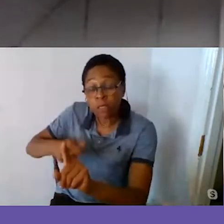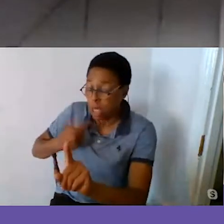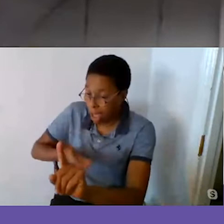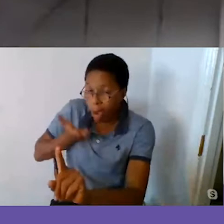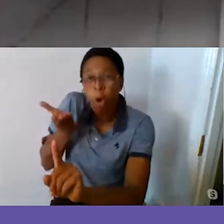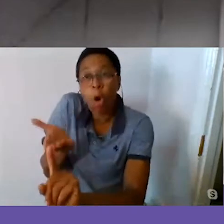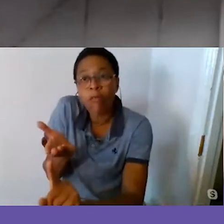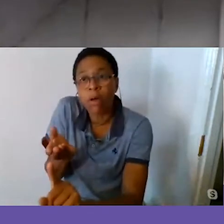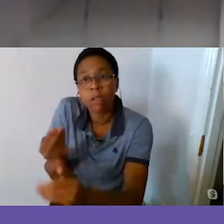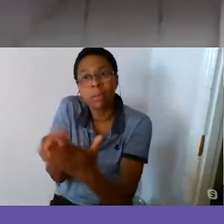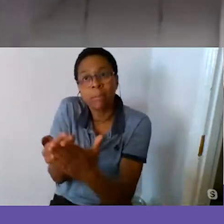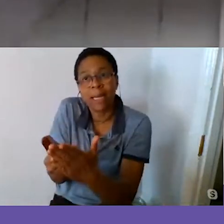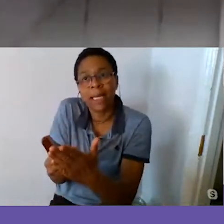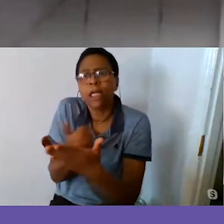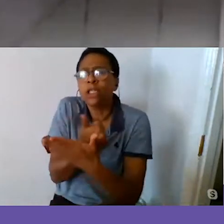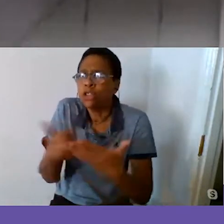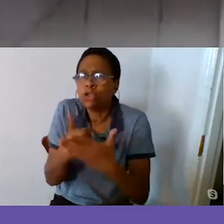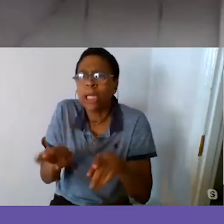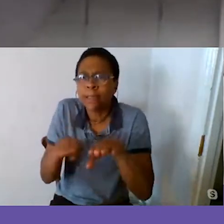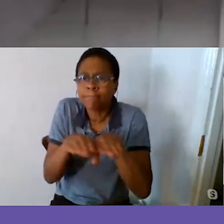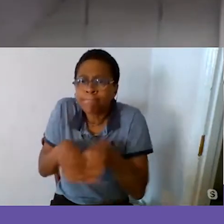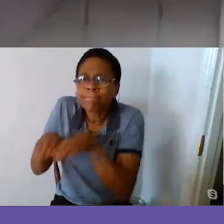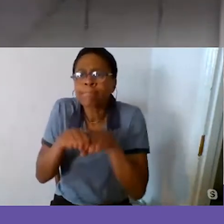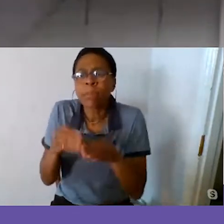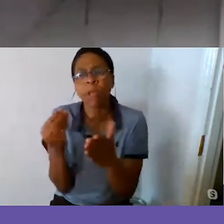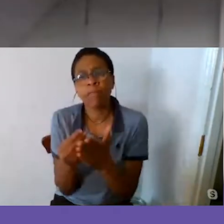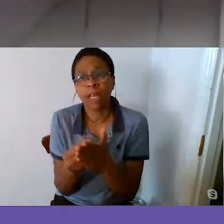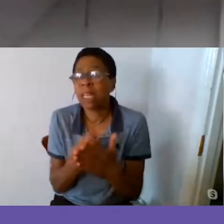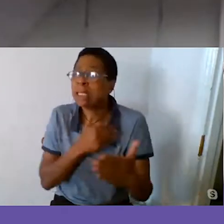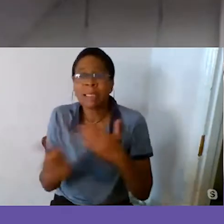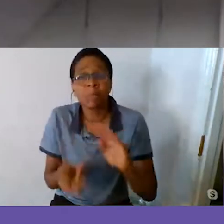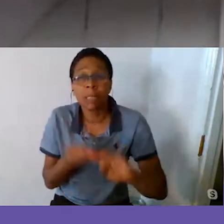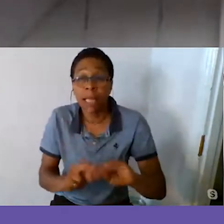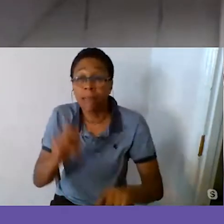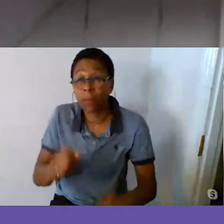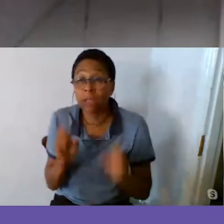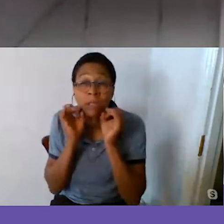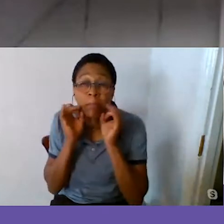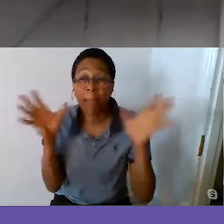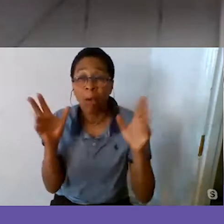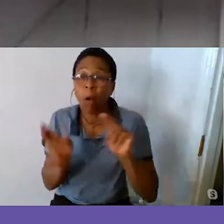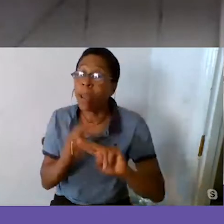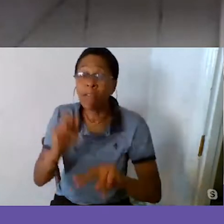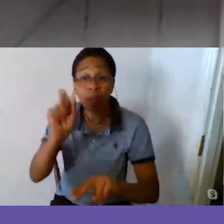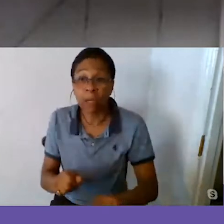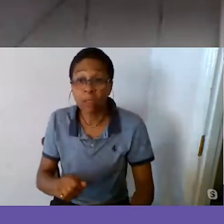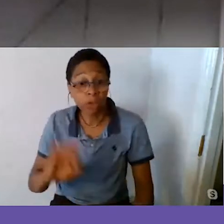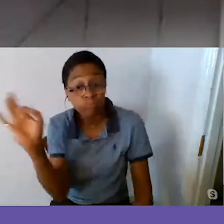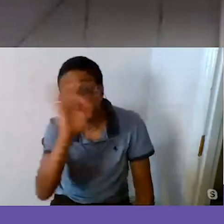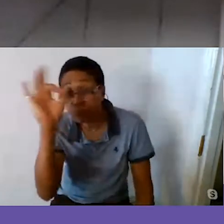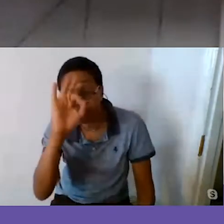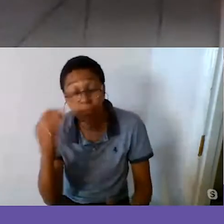they're showing a feature or a short, or whether they're really famous or whether no one knows them. And a lot of the time I'm dealing with filmmakers from like